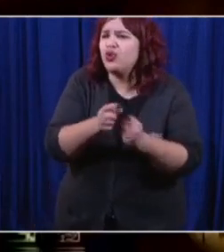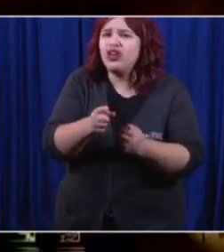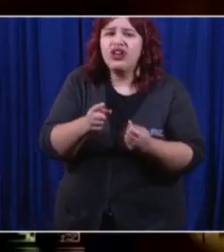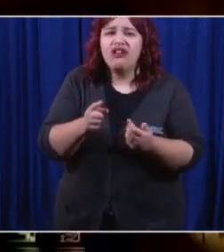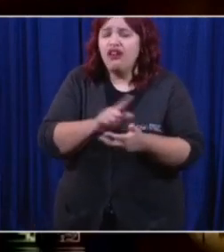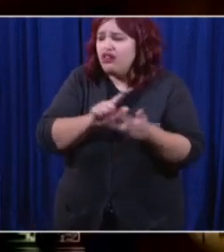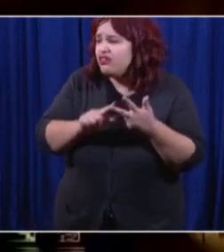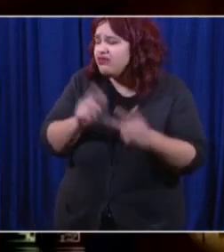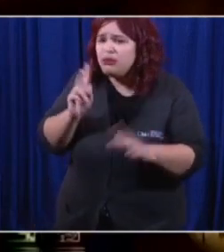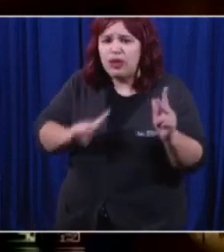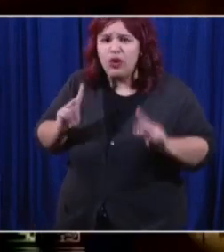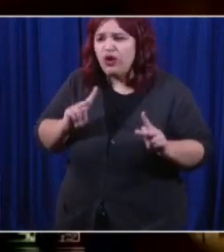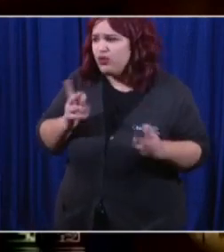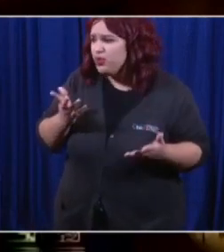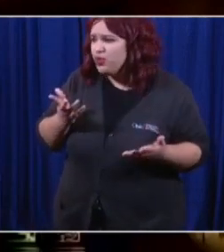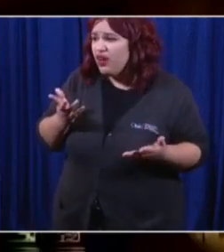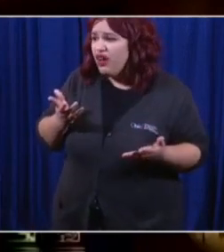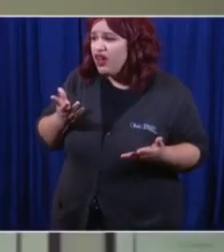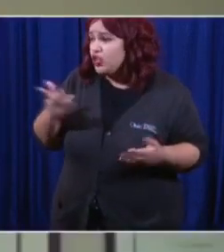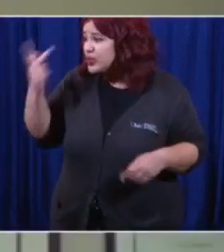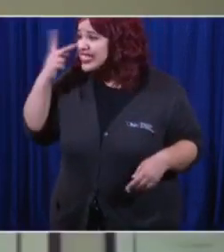Please, that's the why.